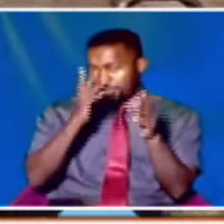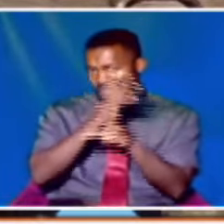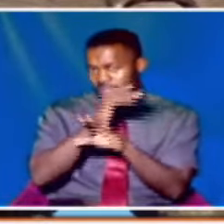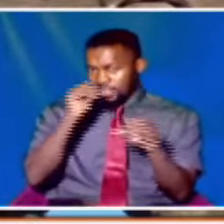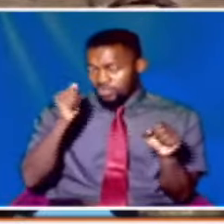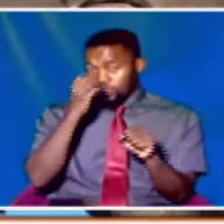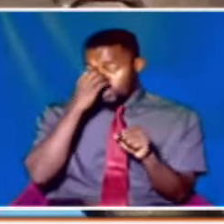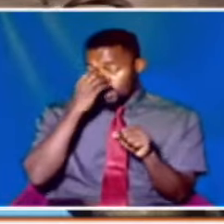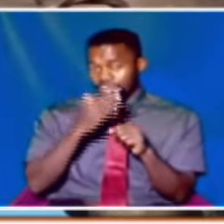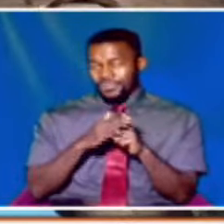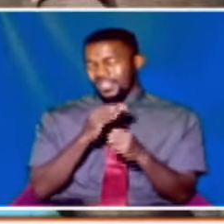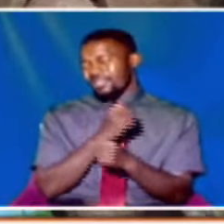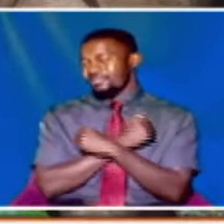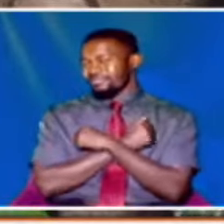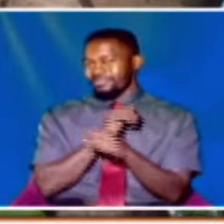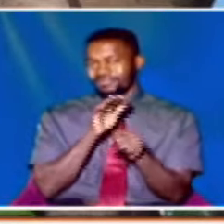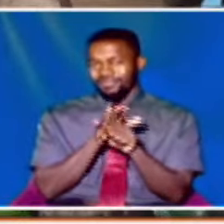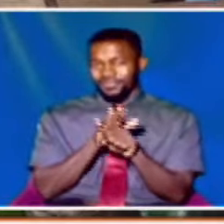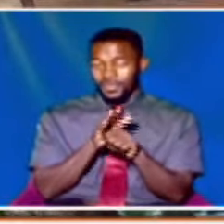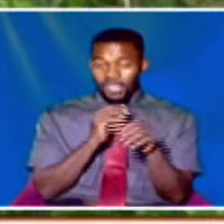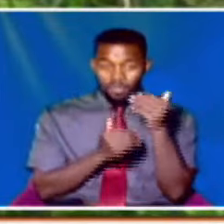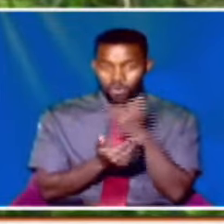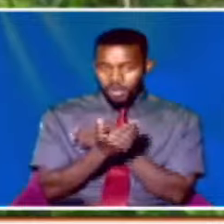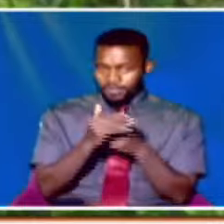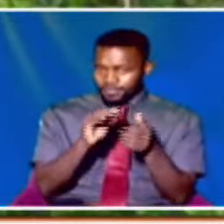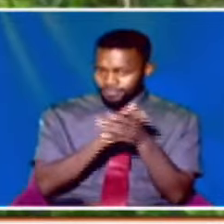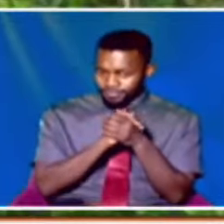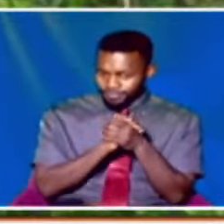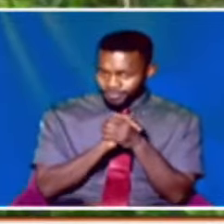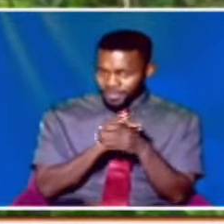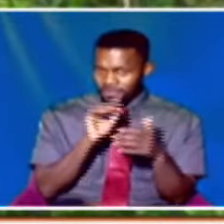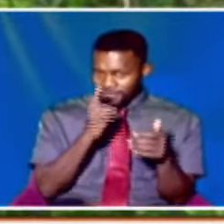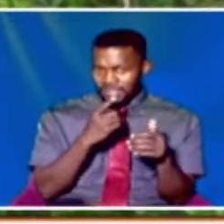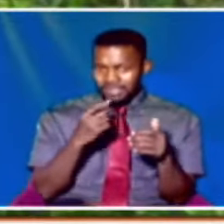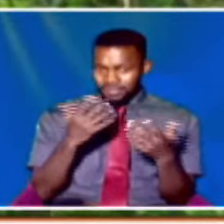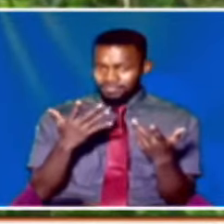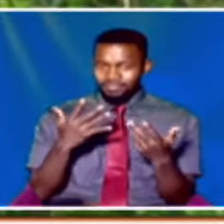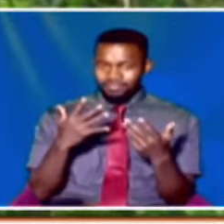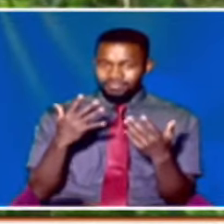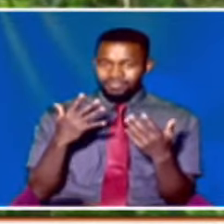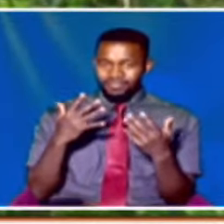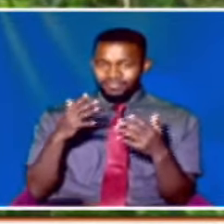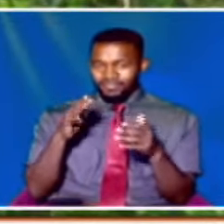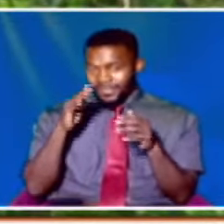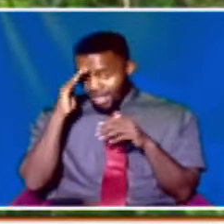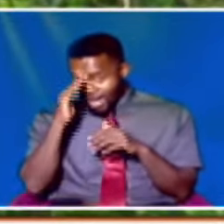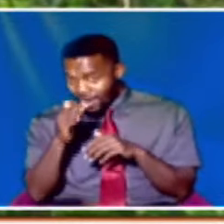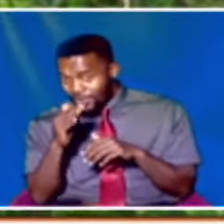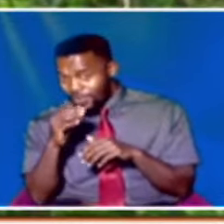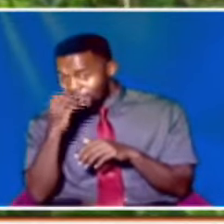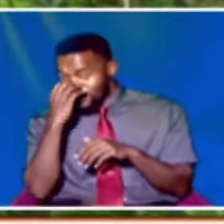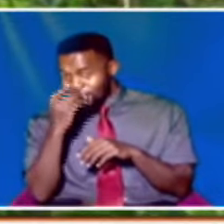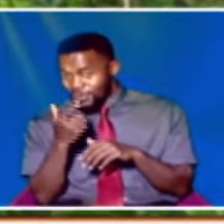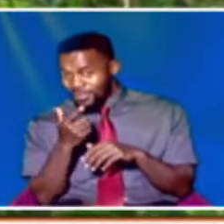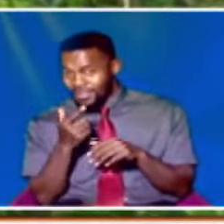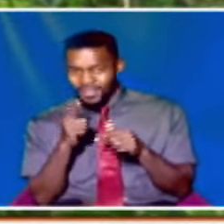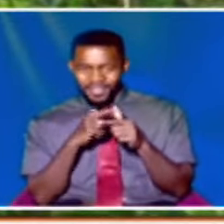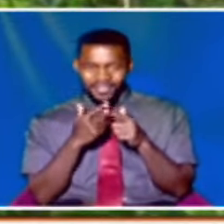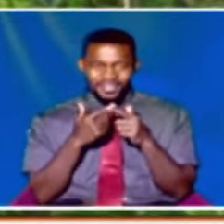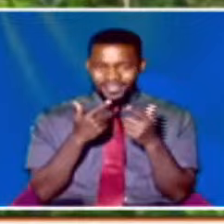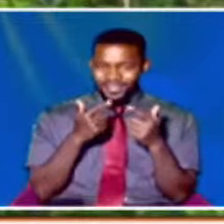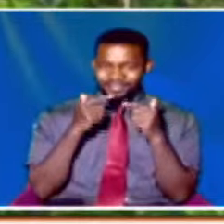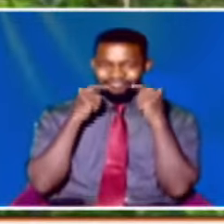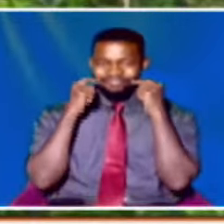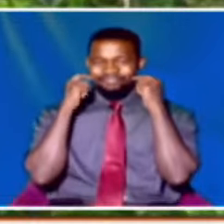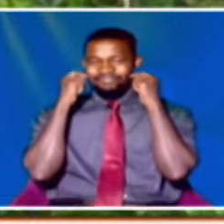most. In the morning, I have to greet him first, say hi, Ruto. Then you are seeing some smiling